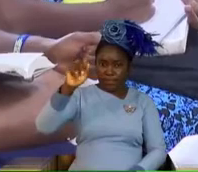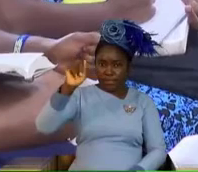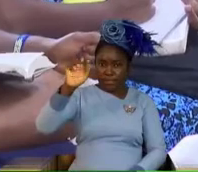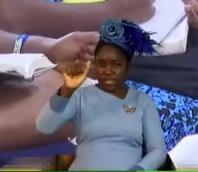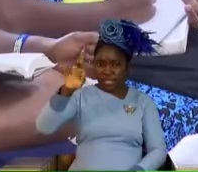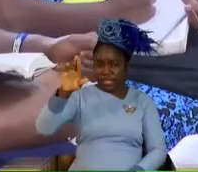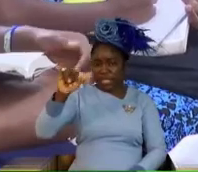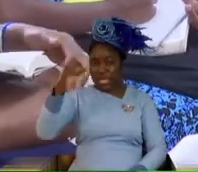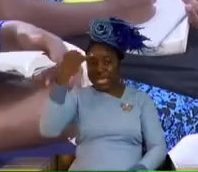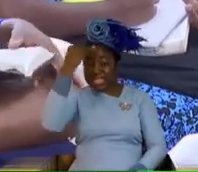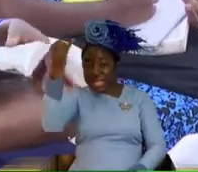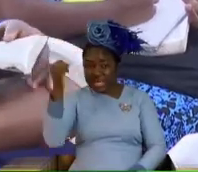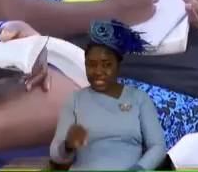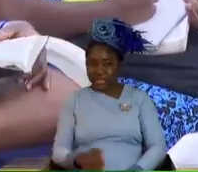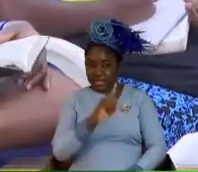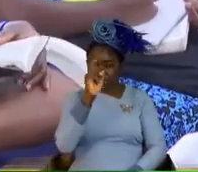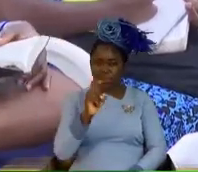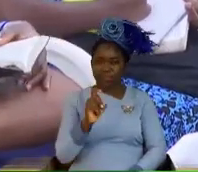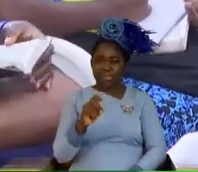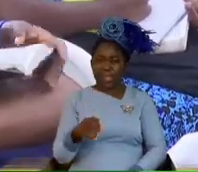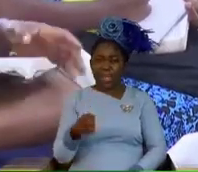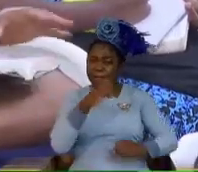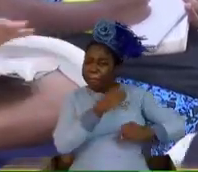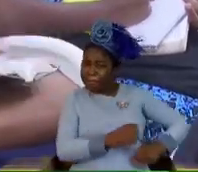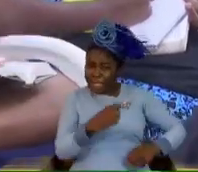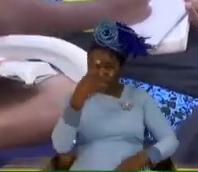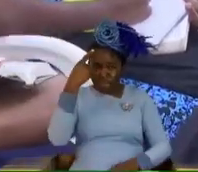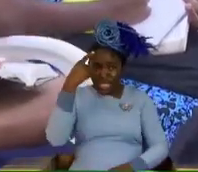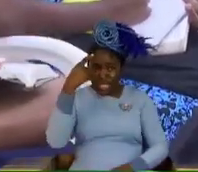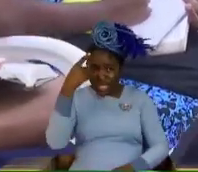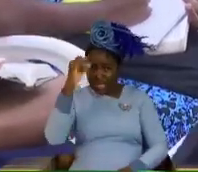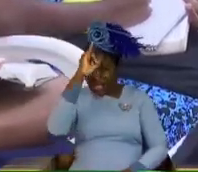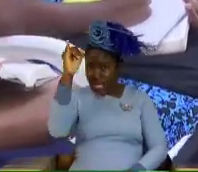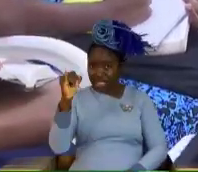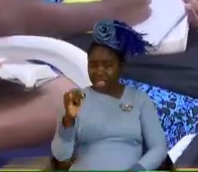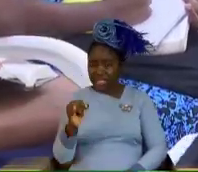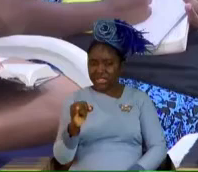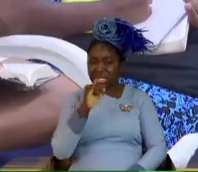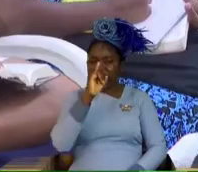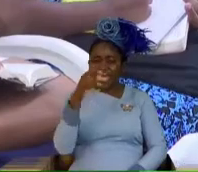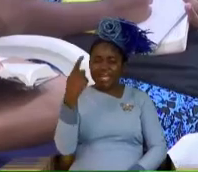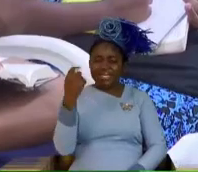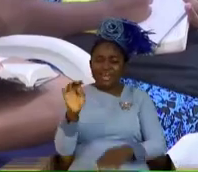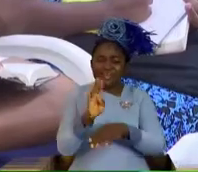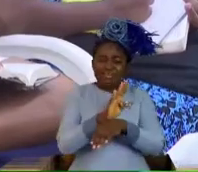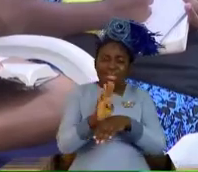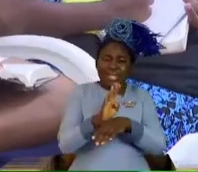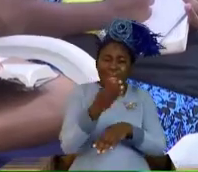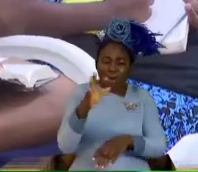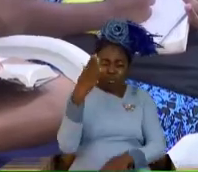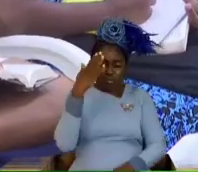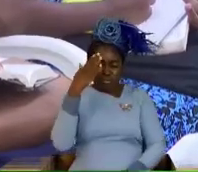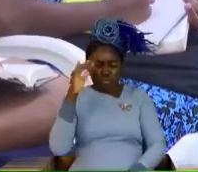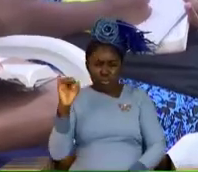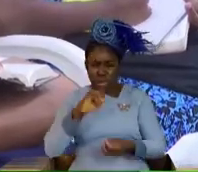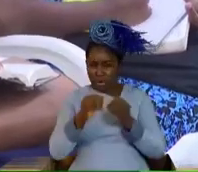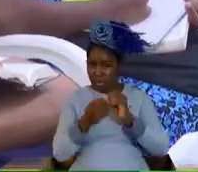intelligence? Military intelligence is the business of knowing